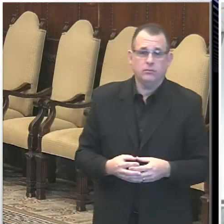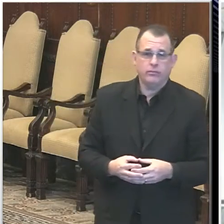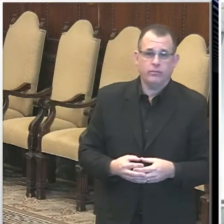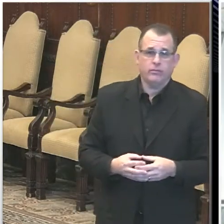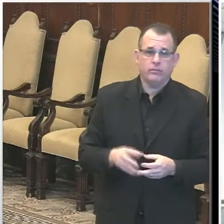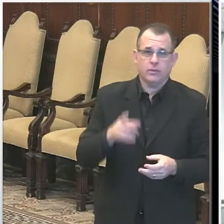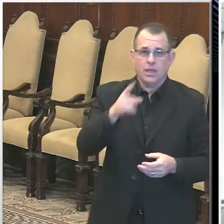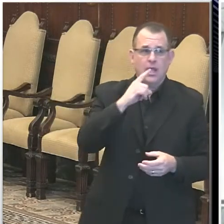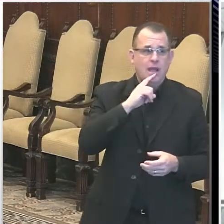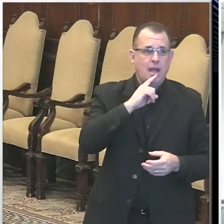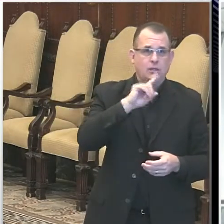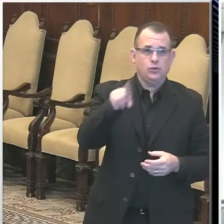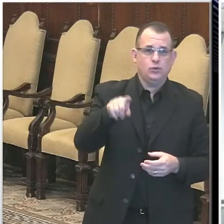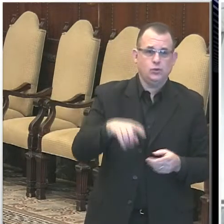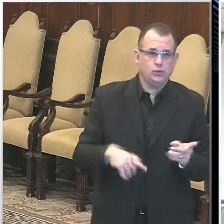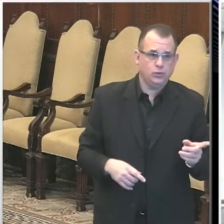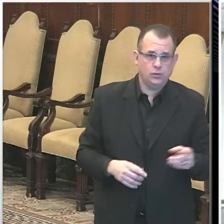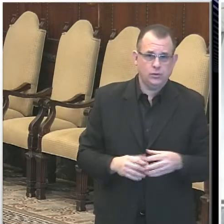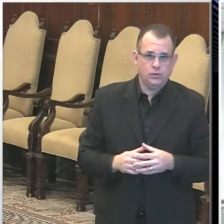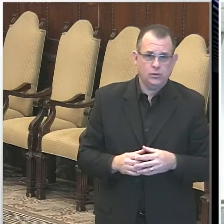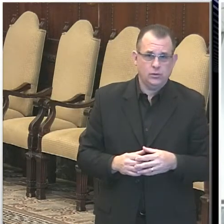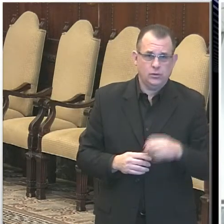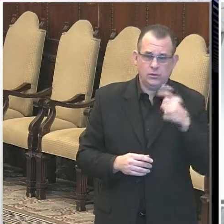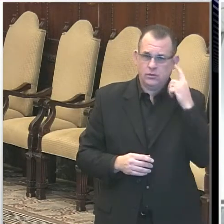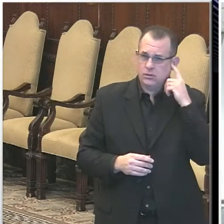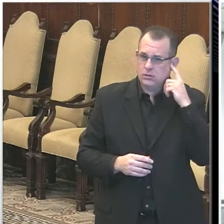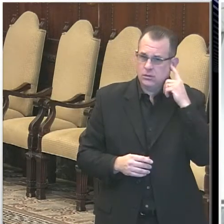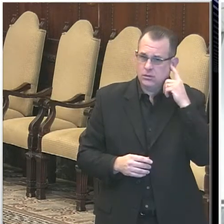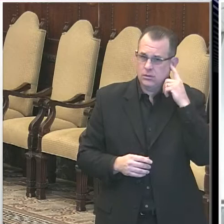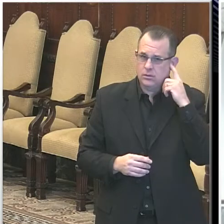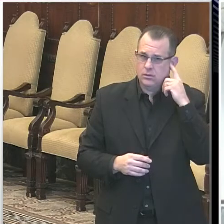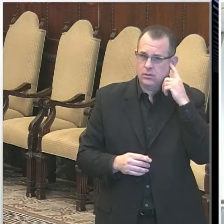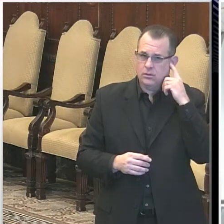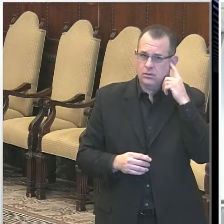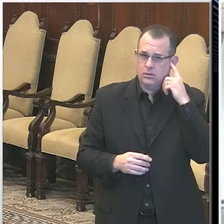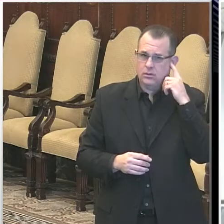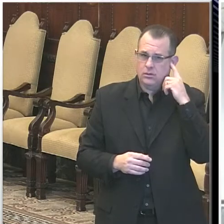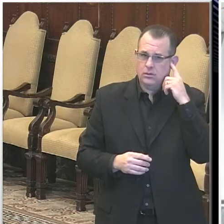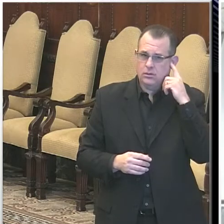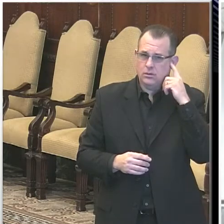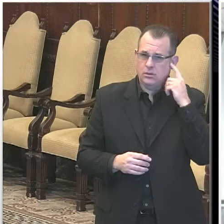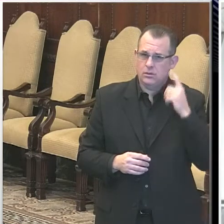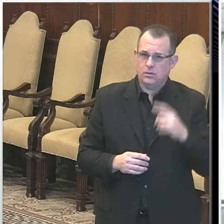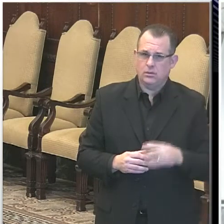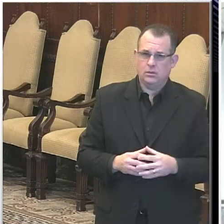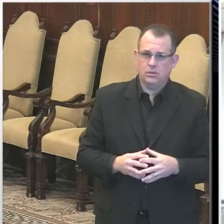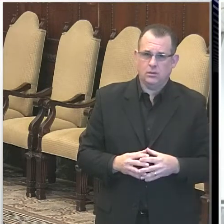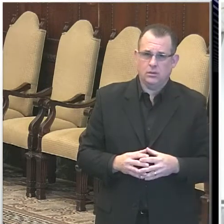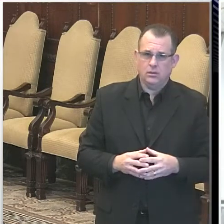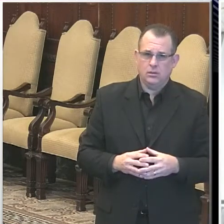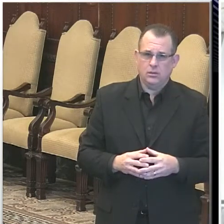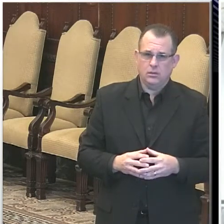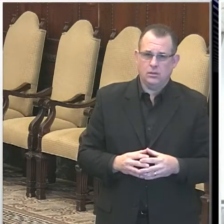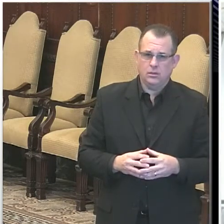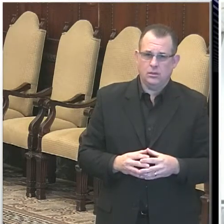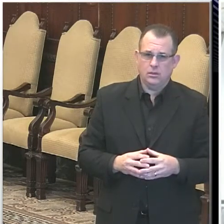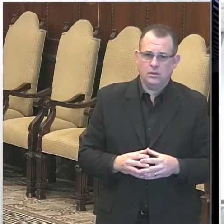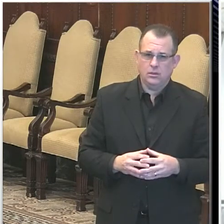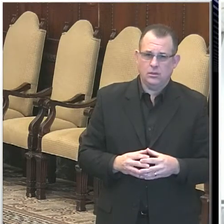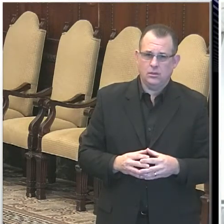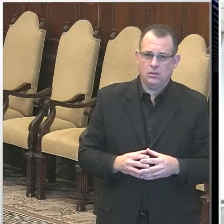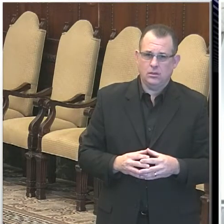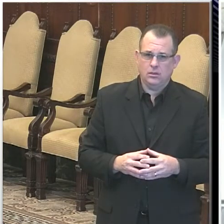I can't speak. I actually think we responded to the Inquirer in writing about this issue. So I'll need to refer back to